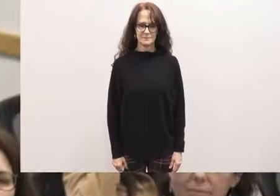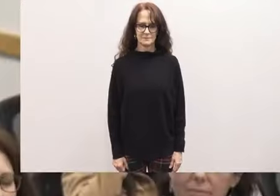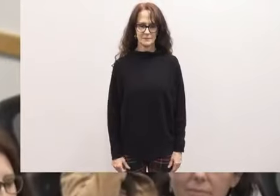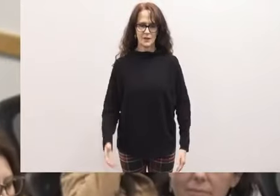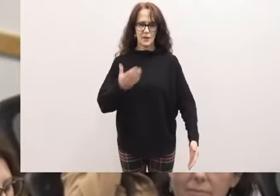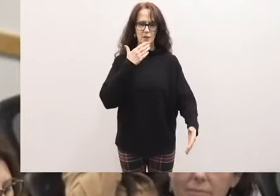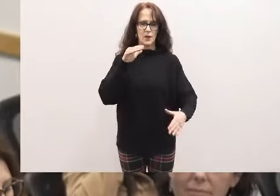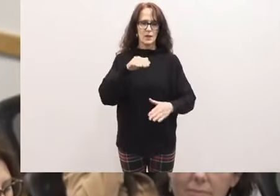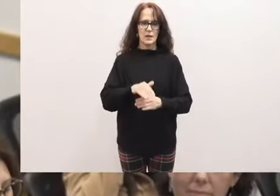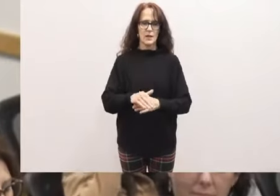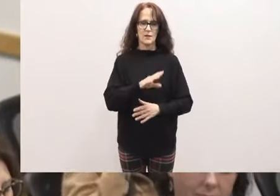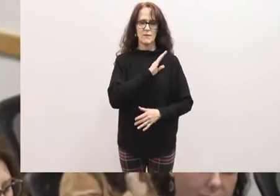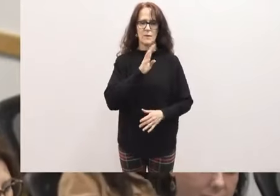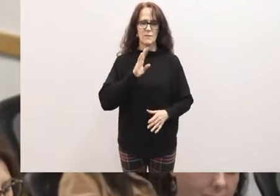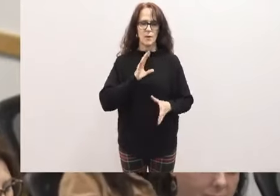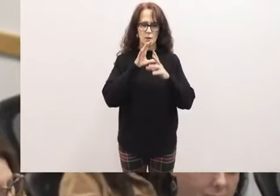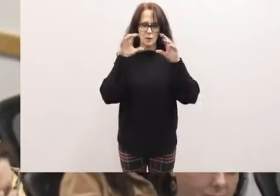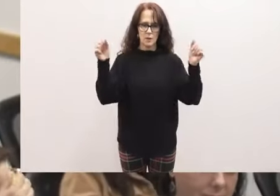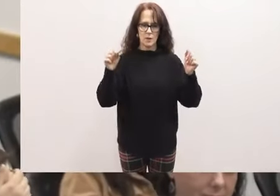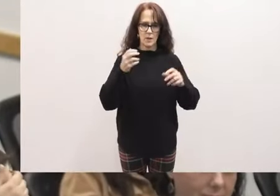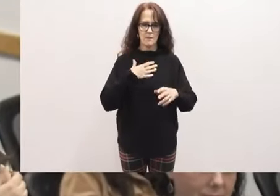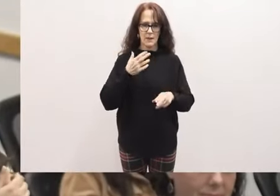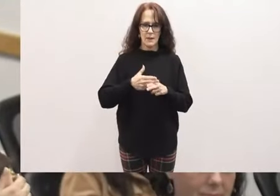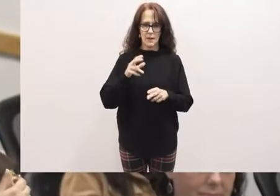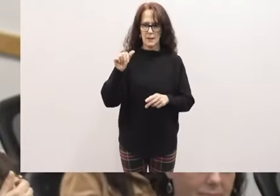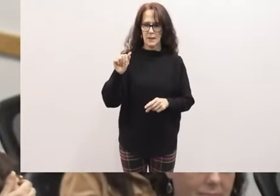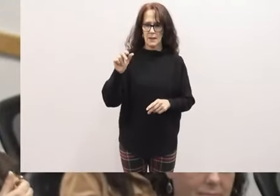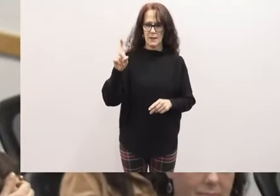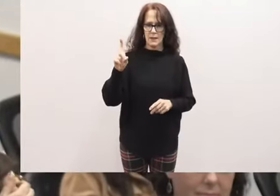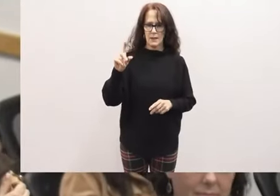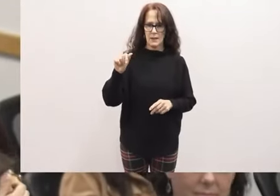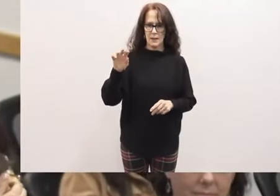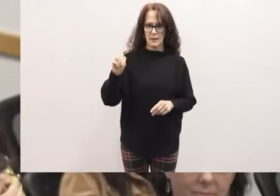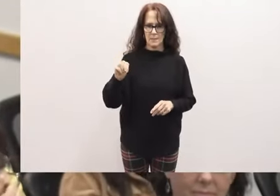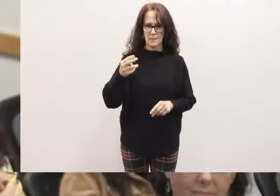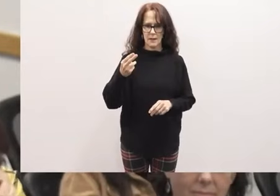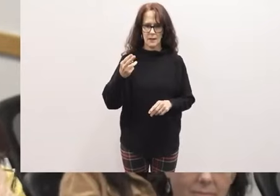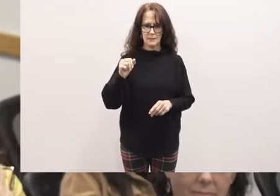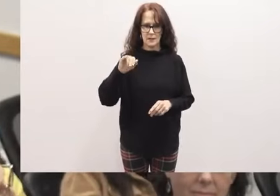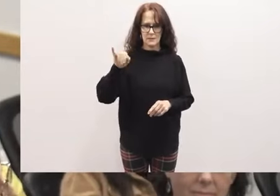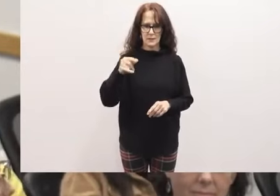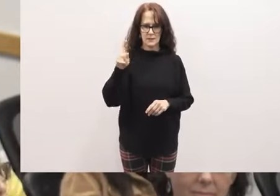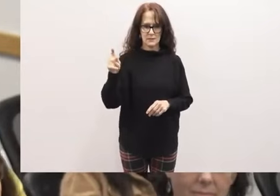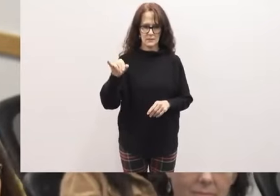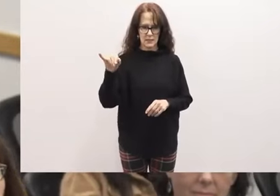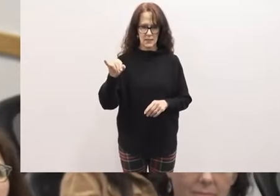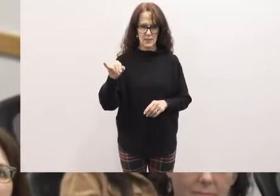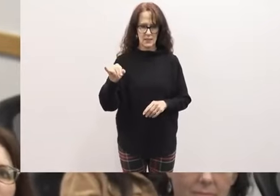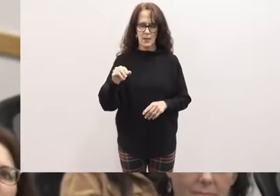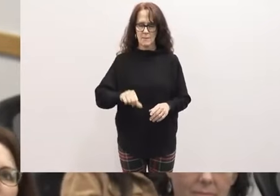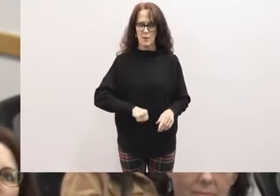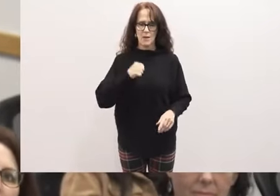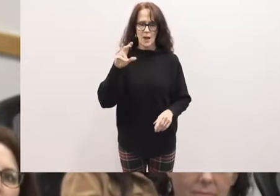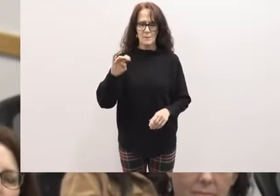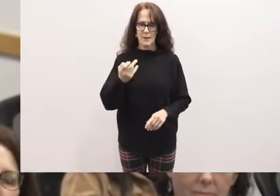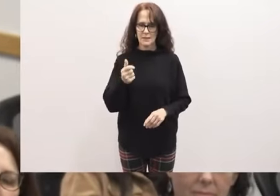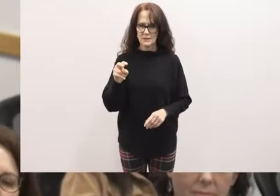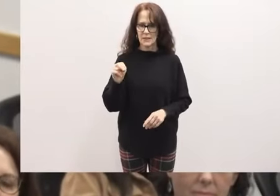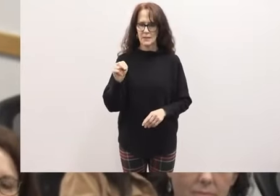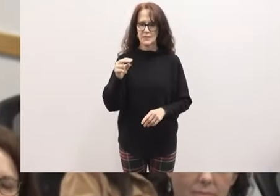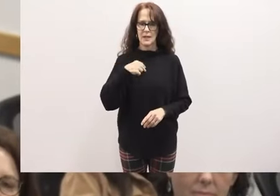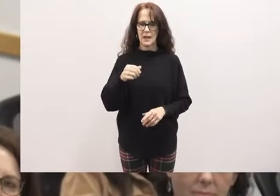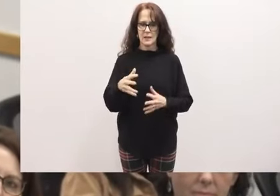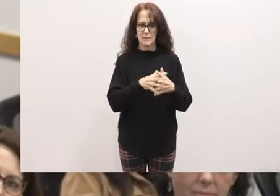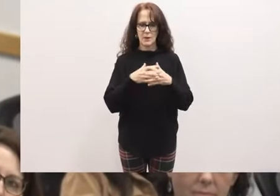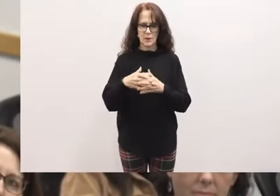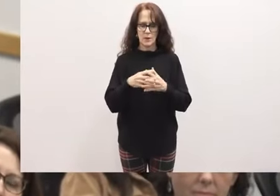Good evening, board and superintendents. My name is Adam Hijazi. I'm a proud Palestinian American. Recently, here in the